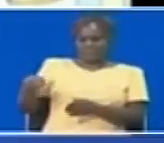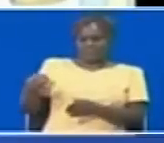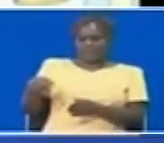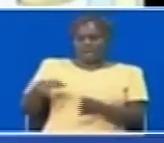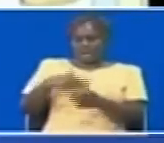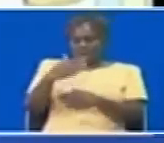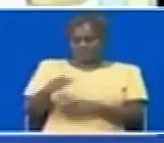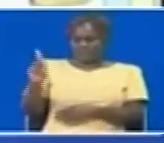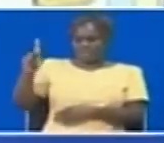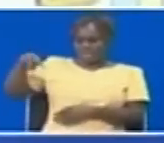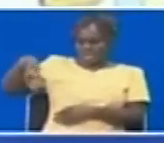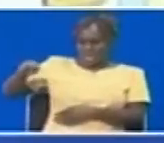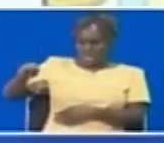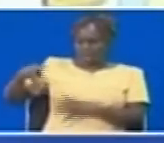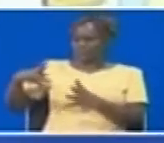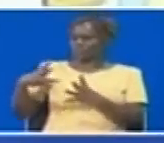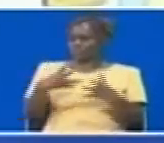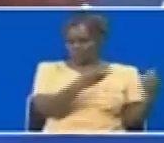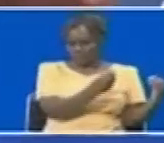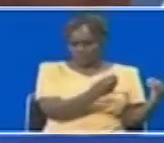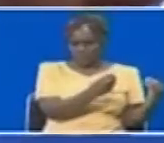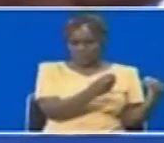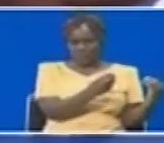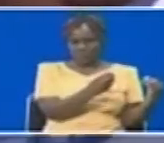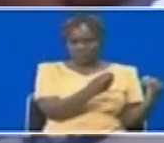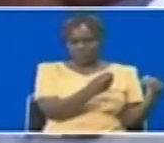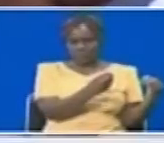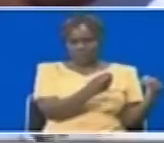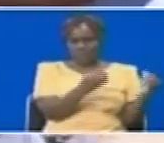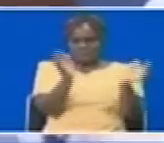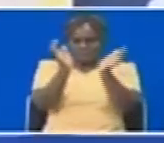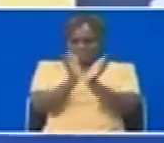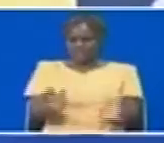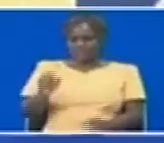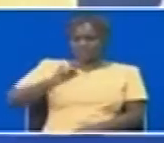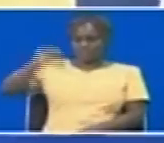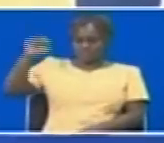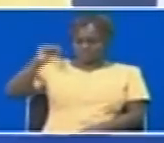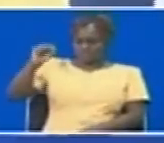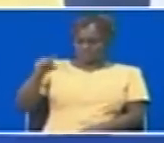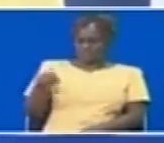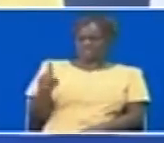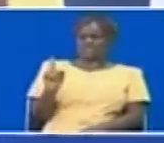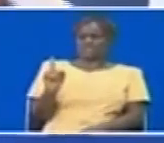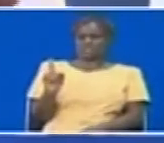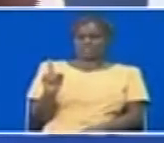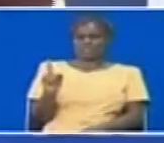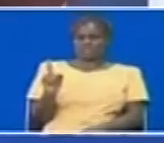of Israeli Prime Minister Benjamin Netanyahu. Mfumo wao wa kisiasa ni mfumo ambao